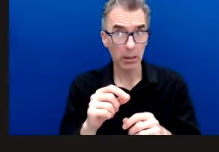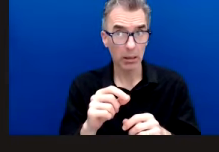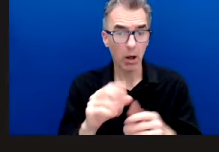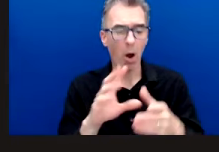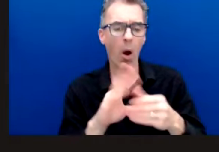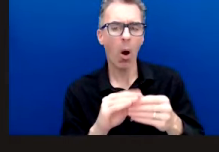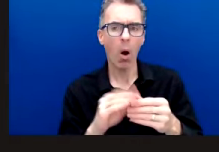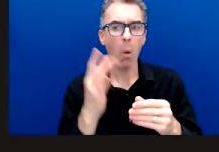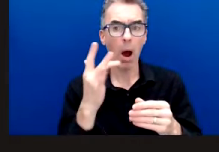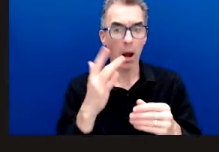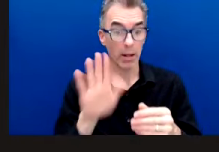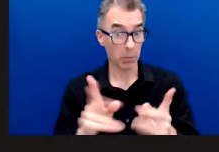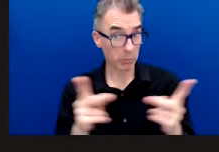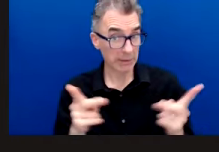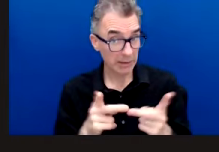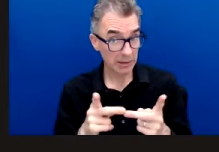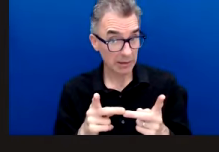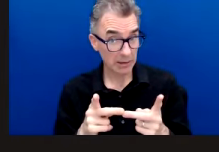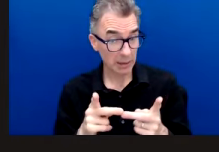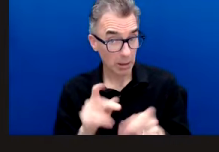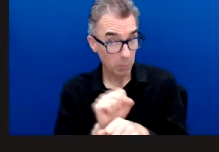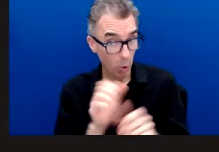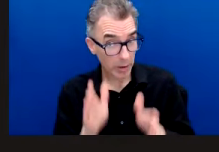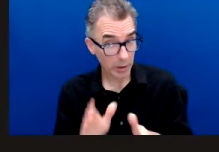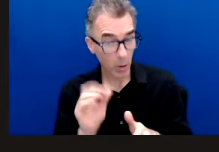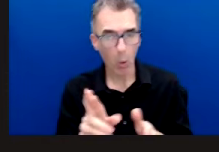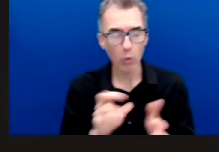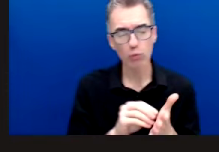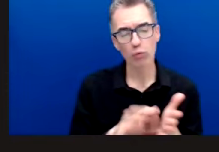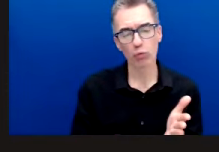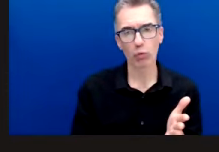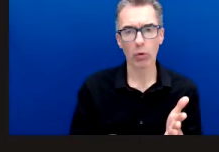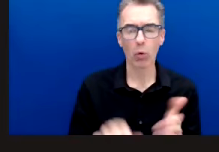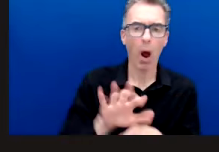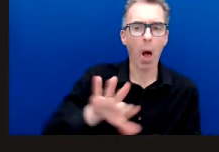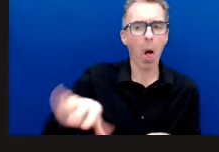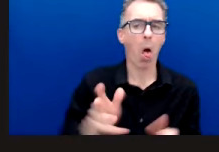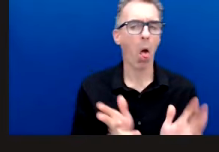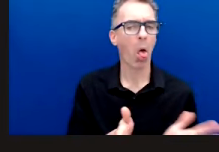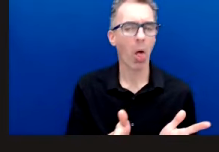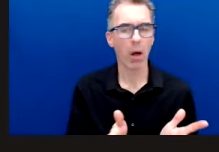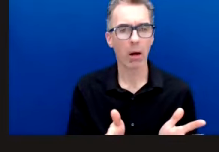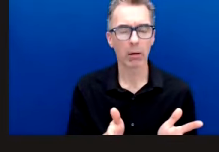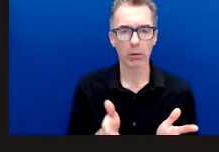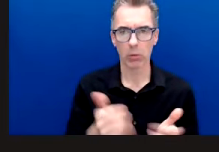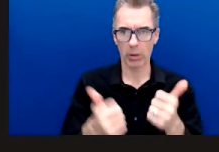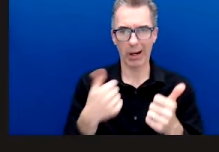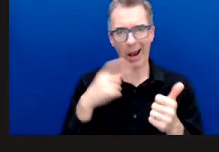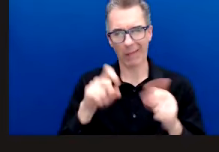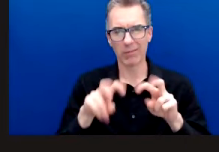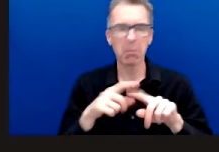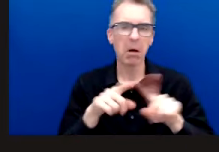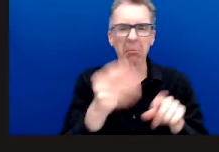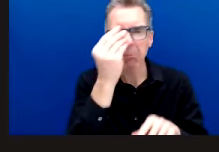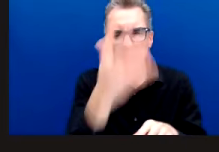it's made in their capacity as a student. And that's just something that would happen on our end, but just want to make you aware